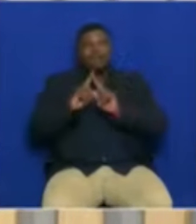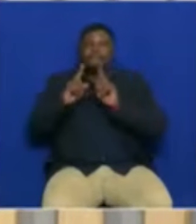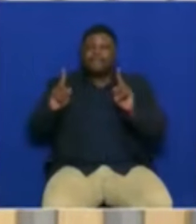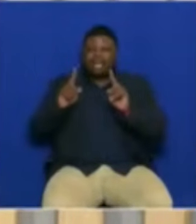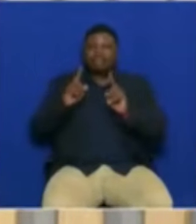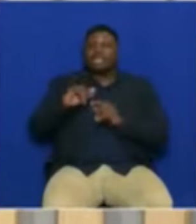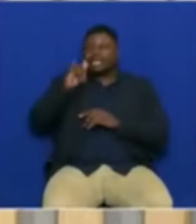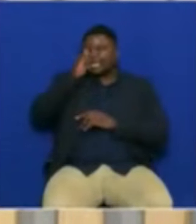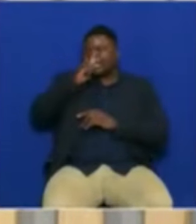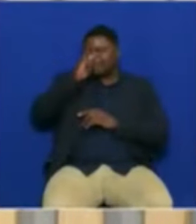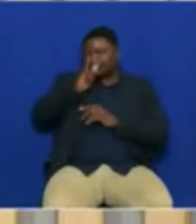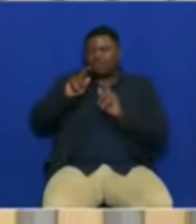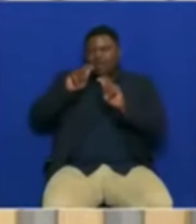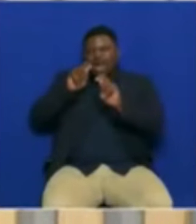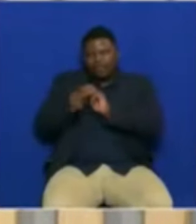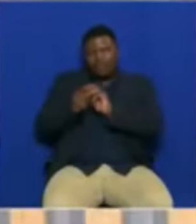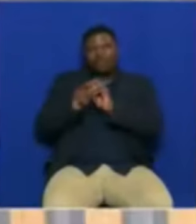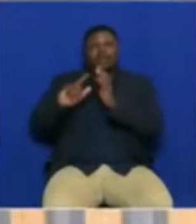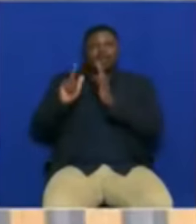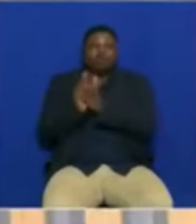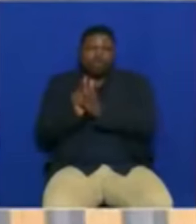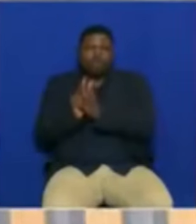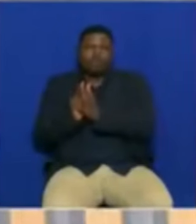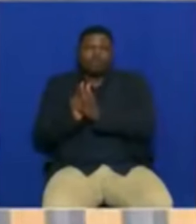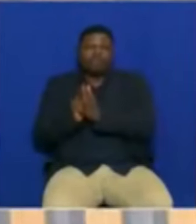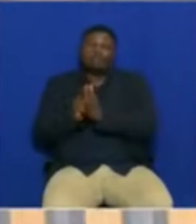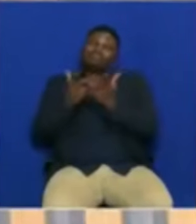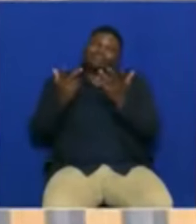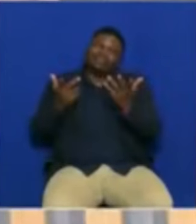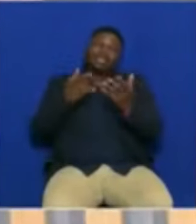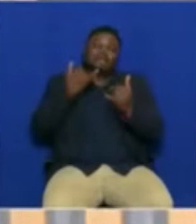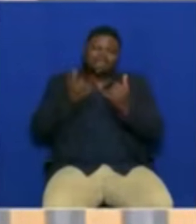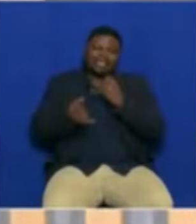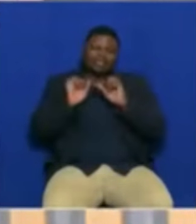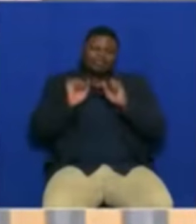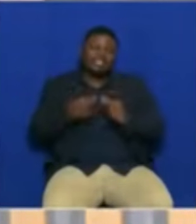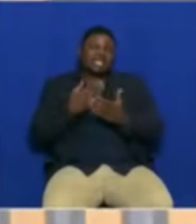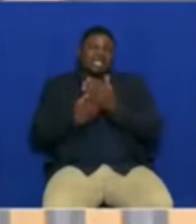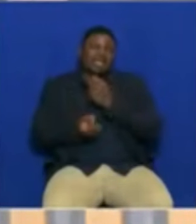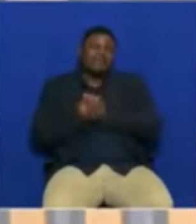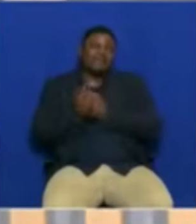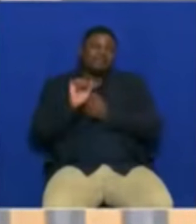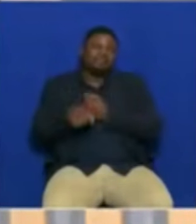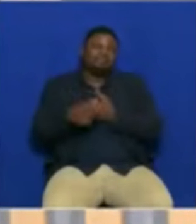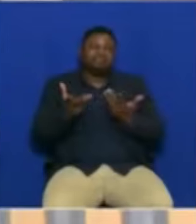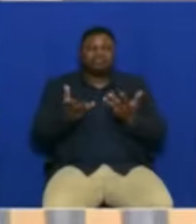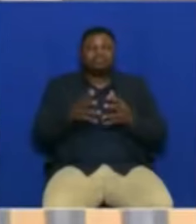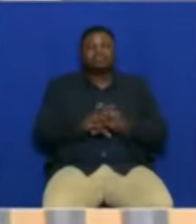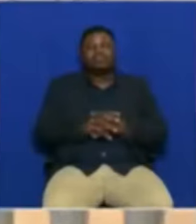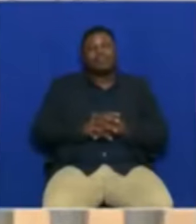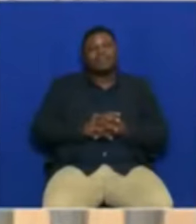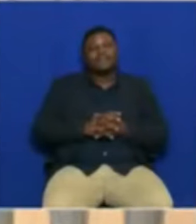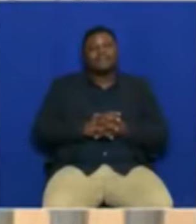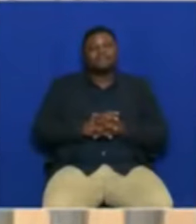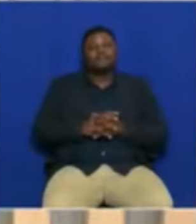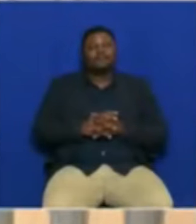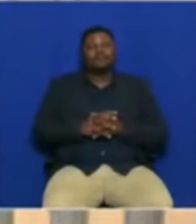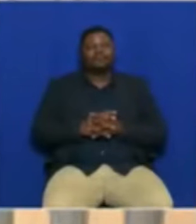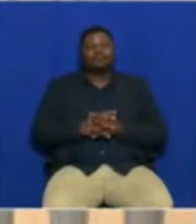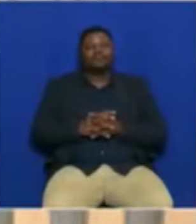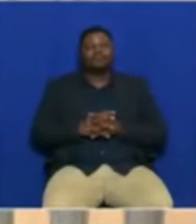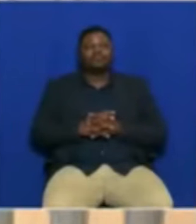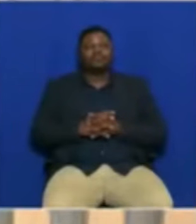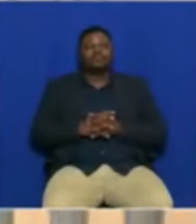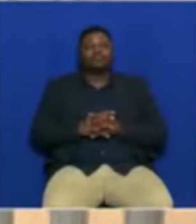For me too. All right, thank you. Thank you, Commissioner. Can I, and I promise this